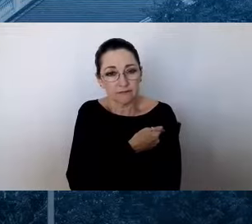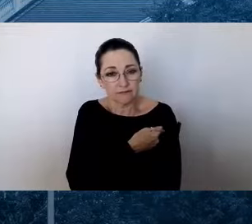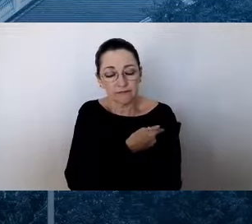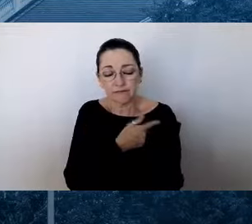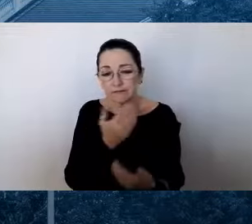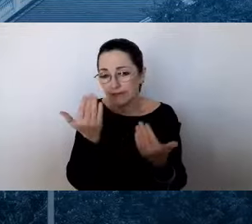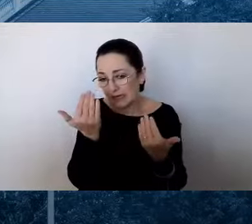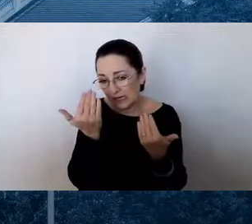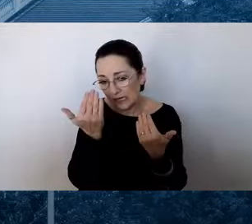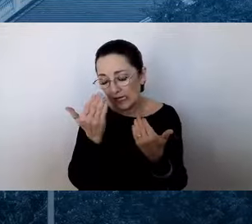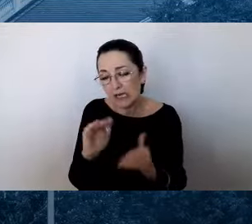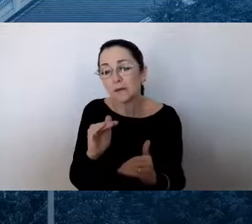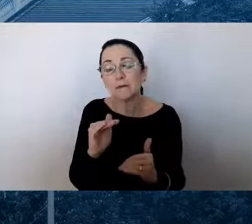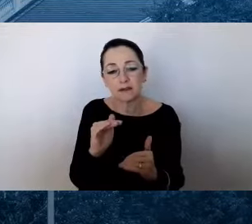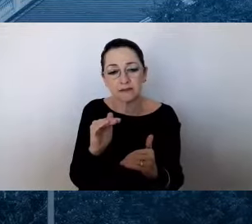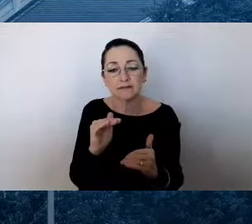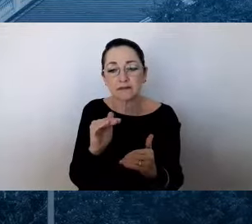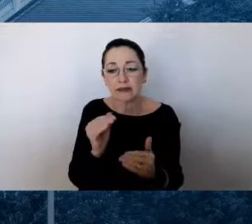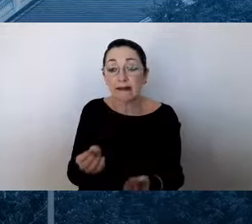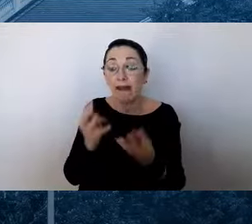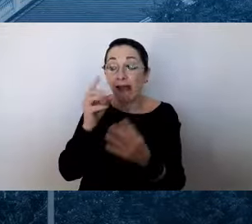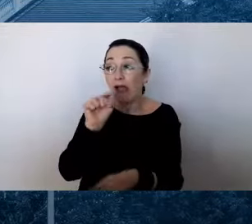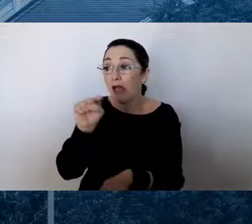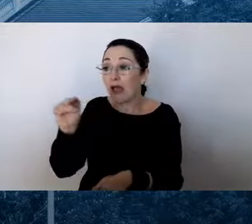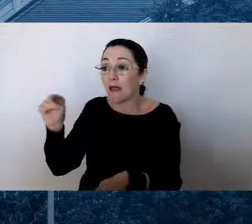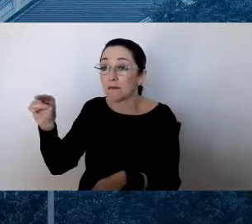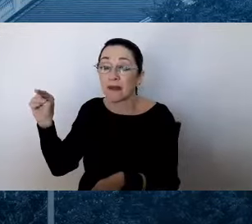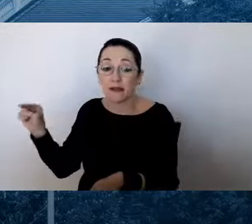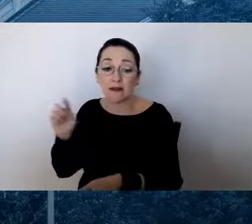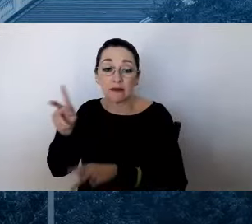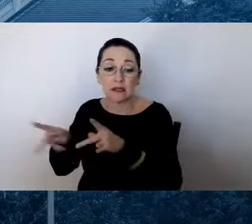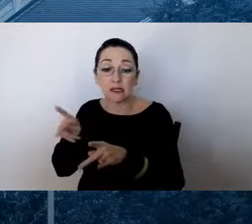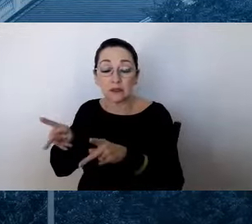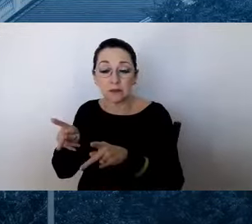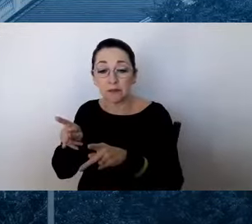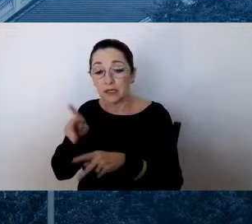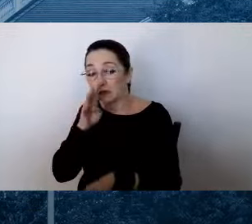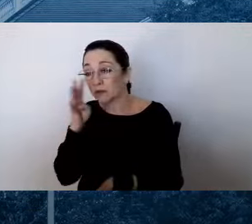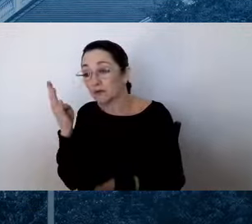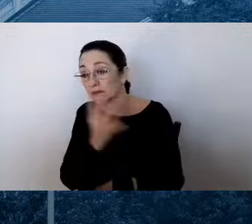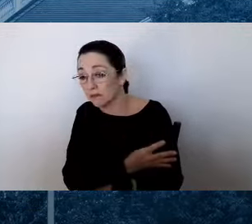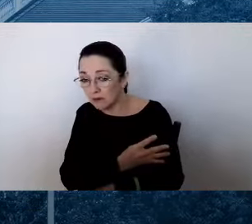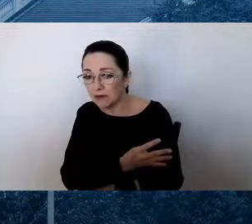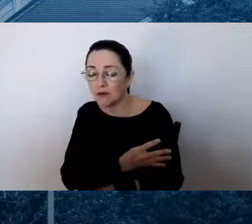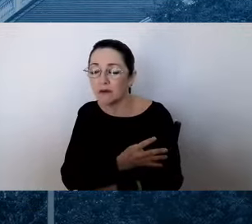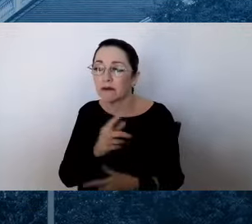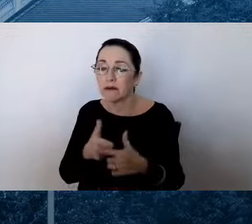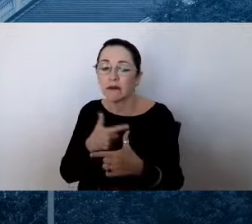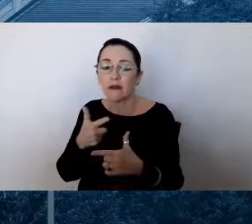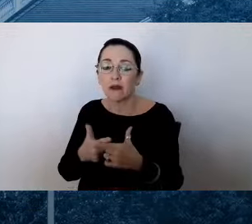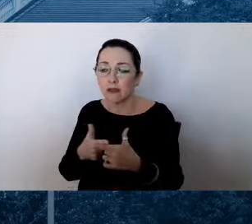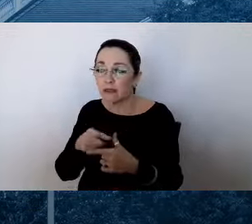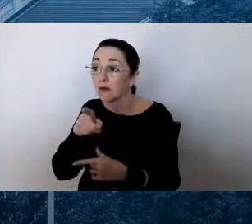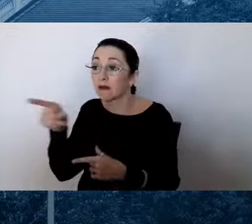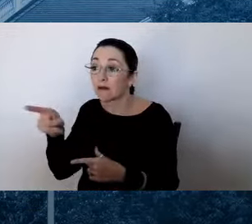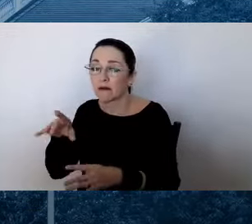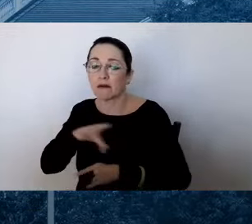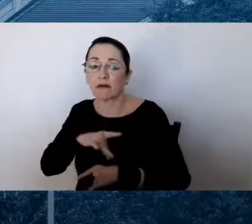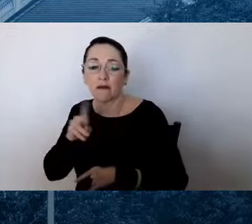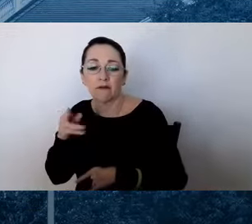limit the foothold that virus and the variants find and to